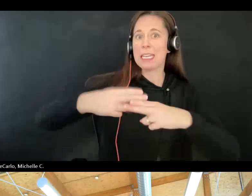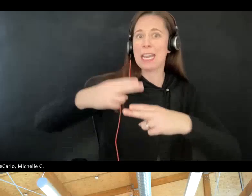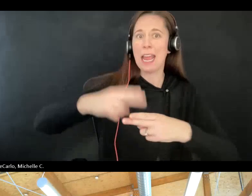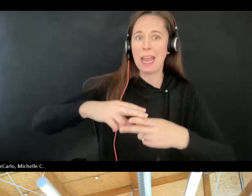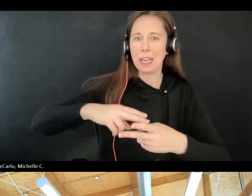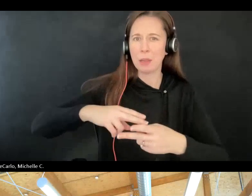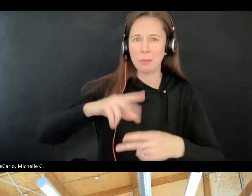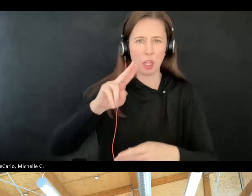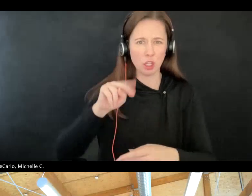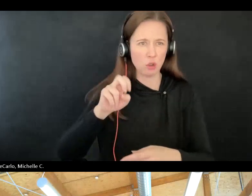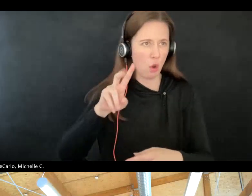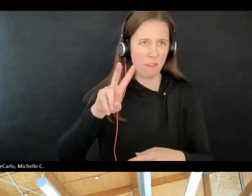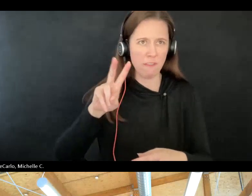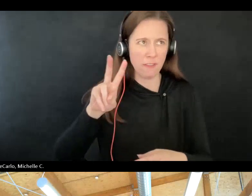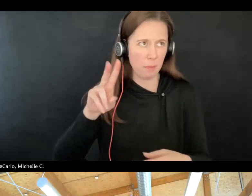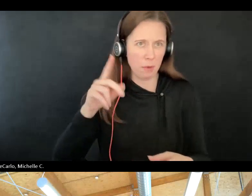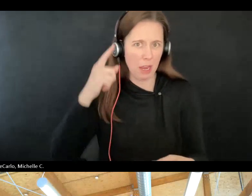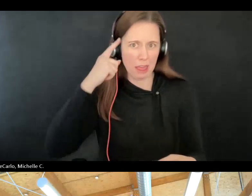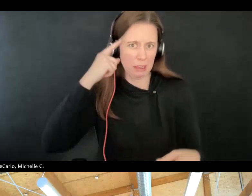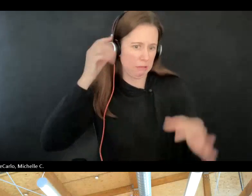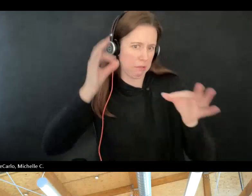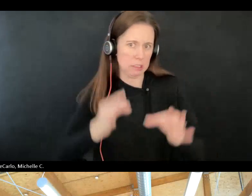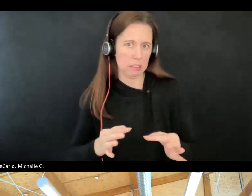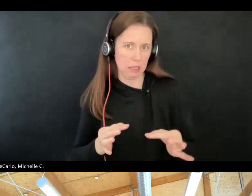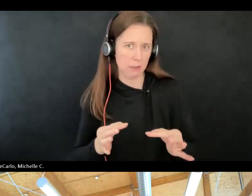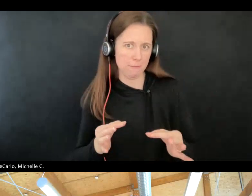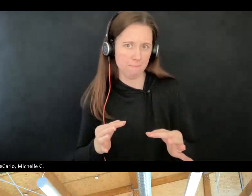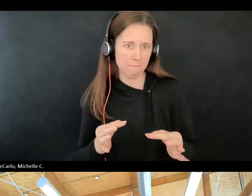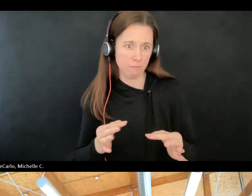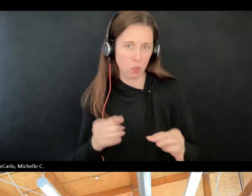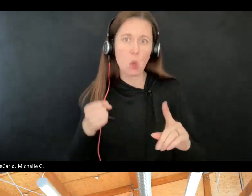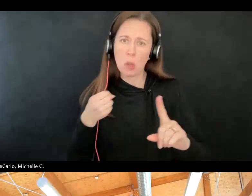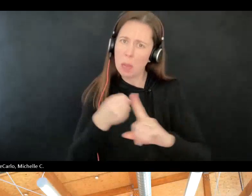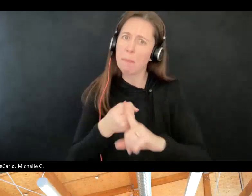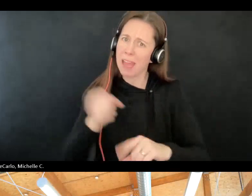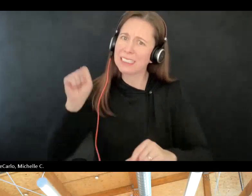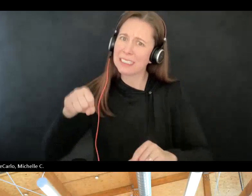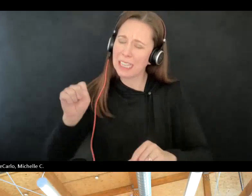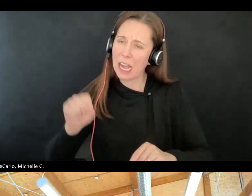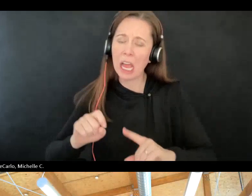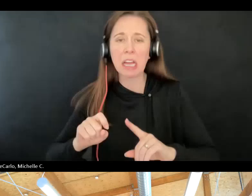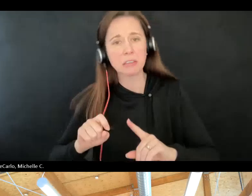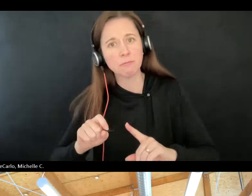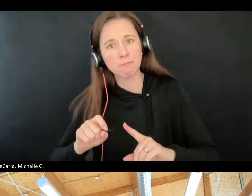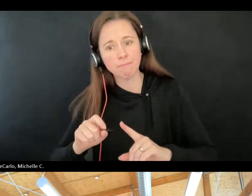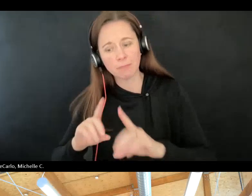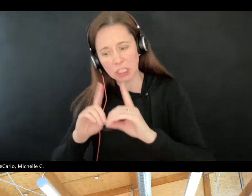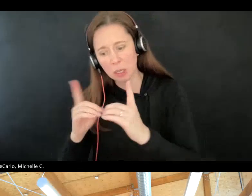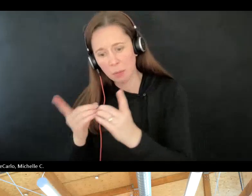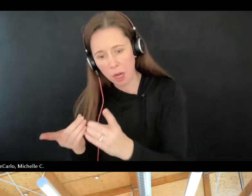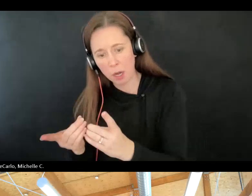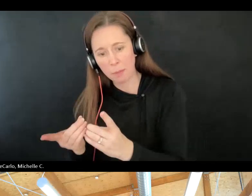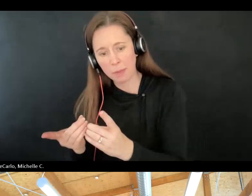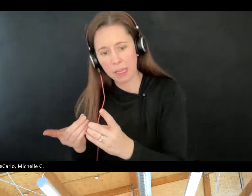some of this executive order stuff. So yes, we have been impacted, especially departments that have received grant